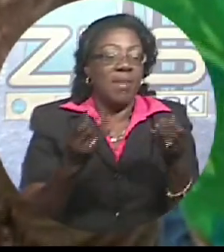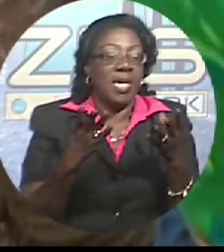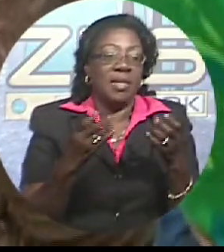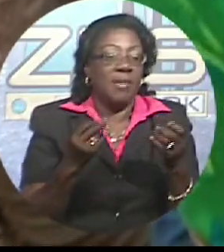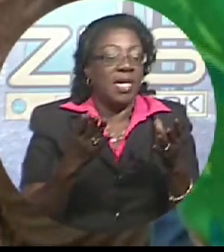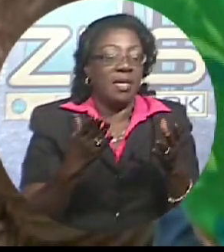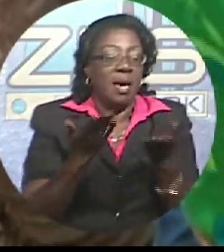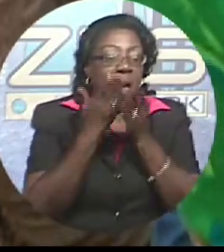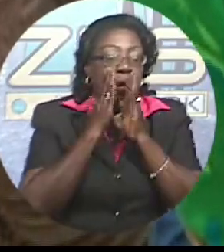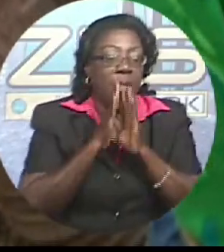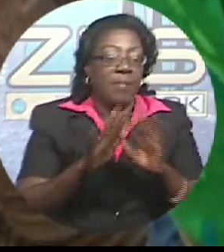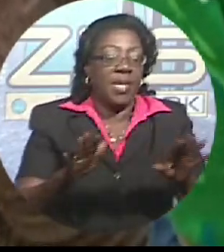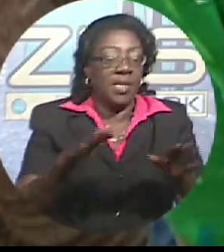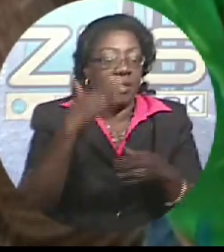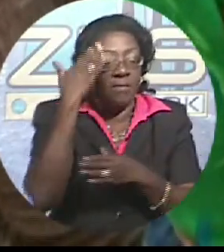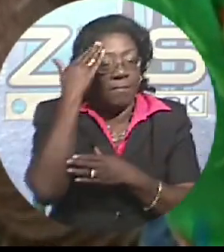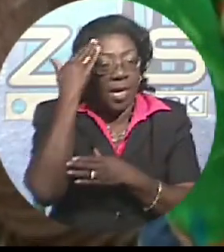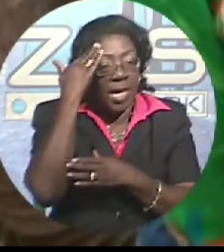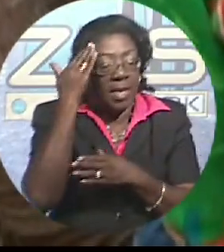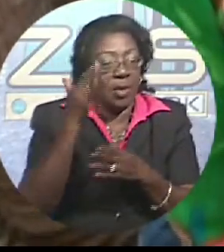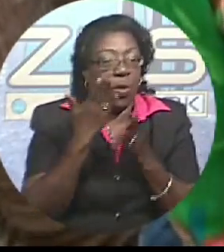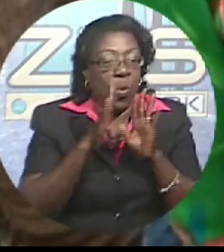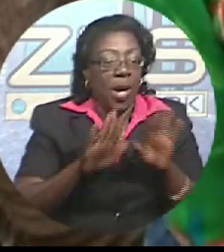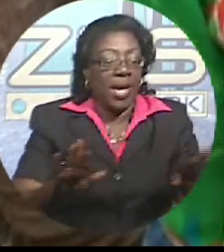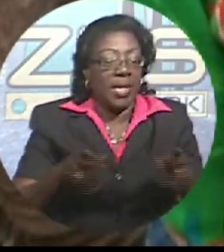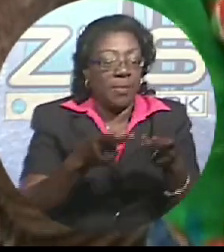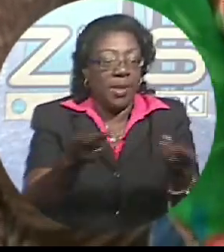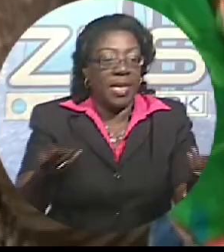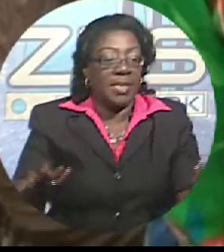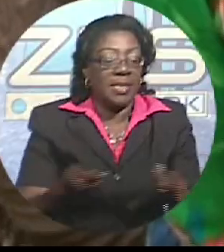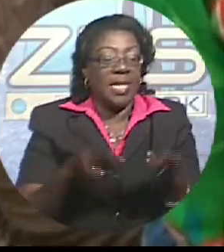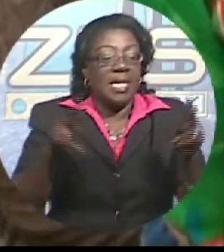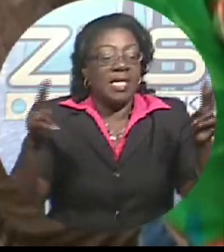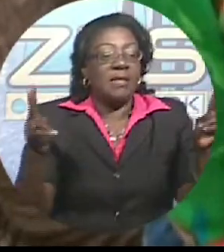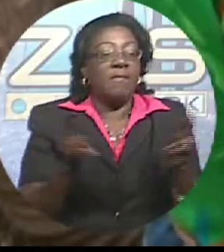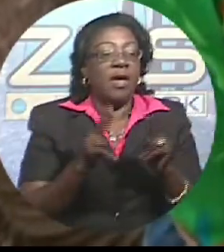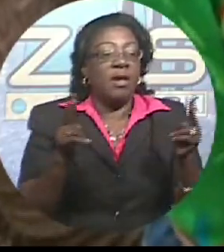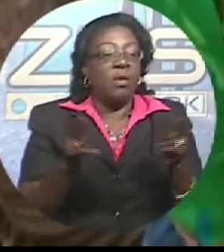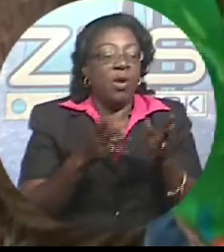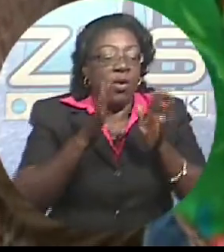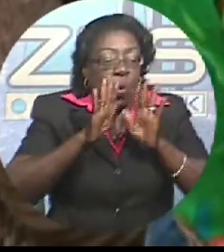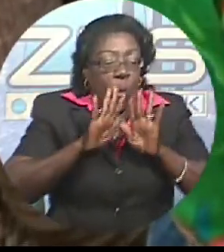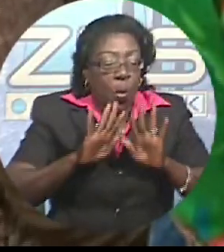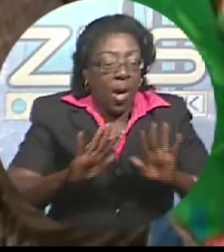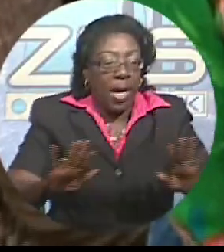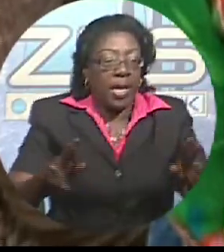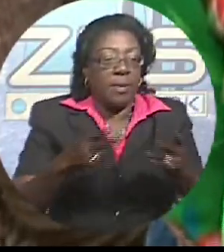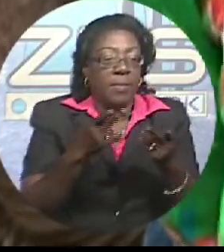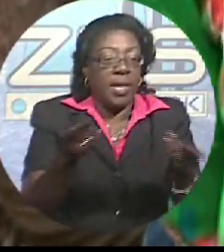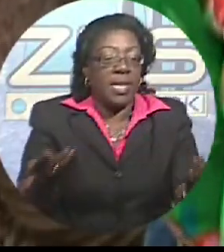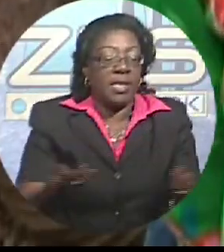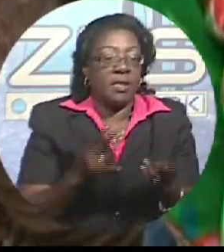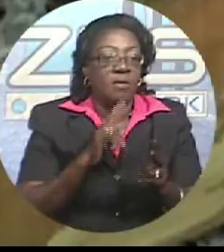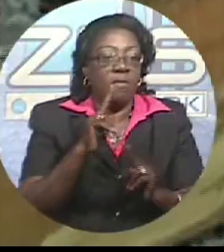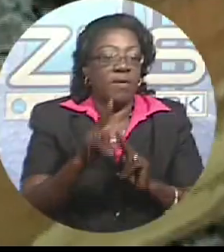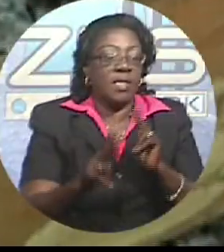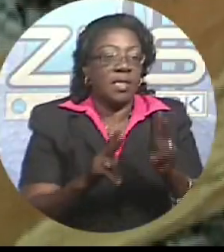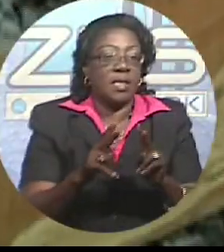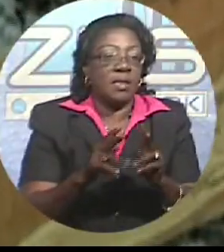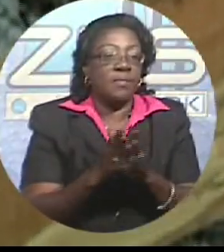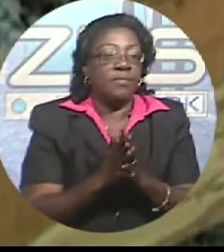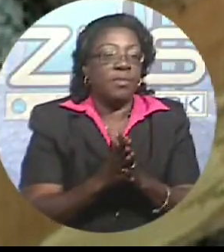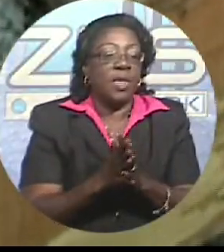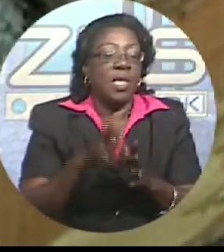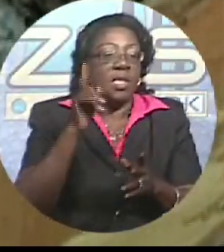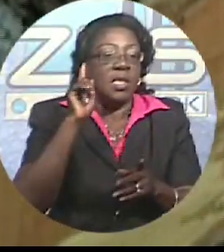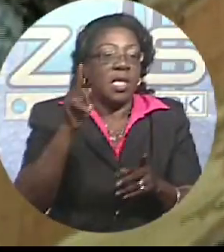of mind comes to my mind as well. It's just a very, very tranquil place to visit. Shelby White says one word keeps